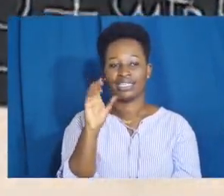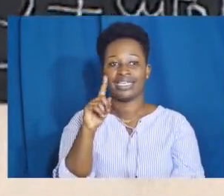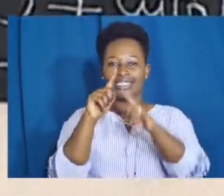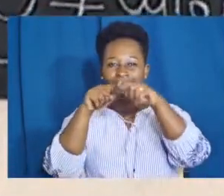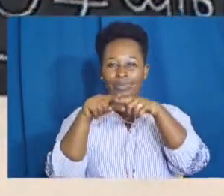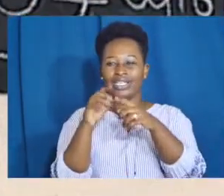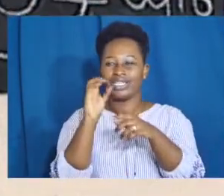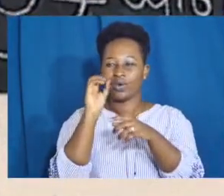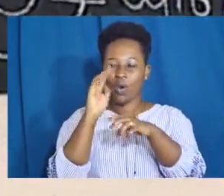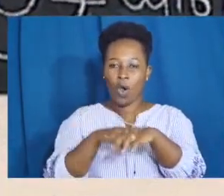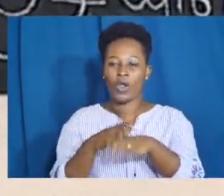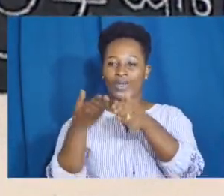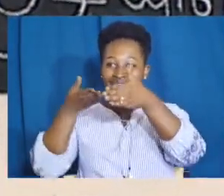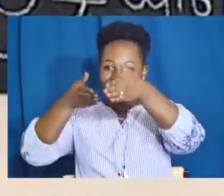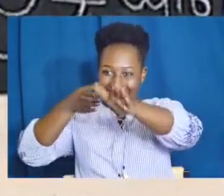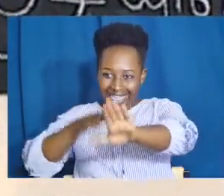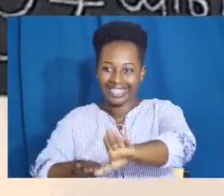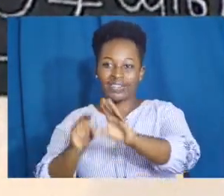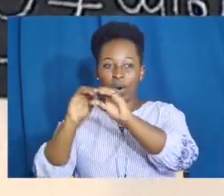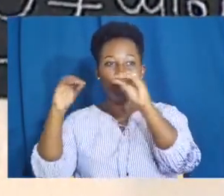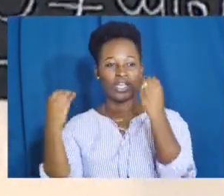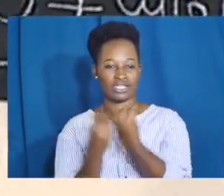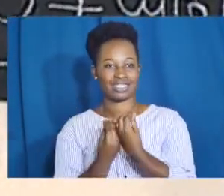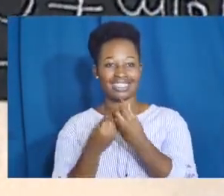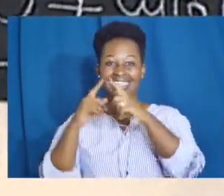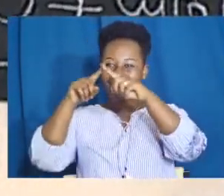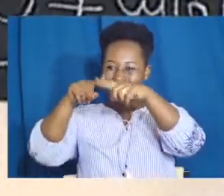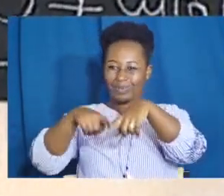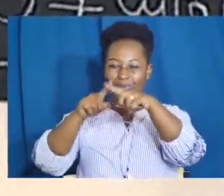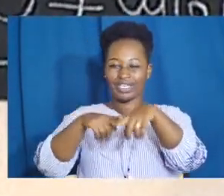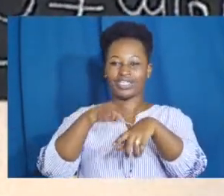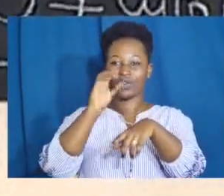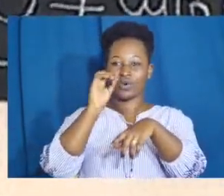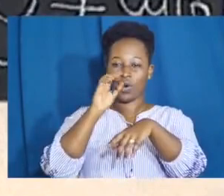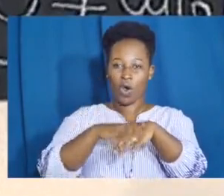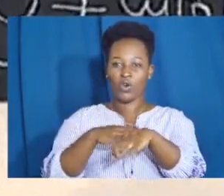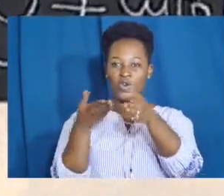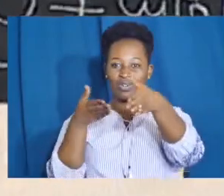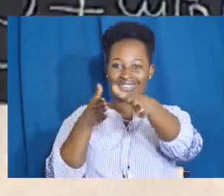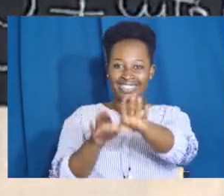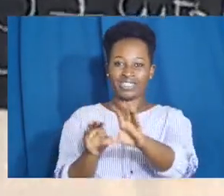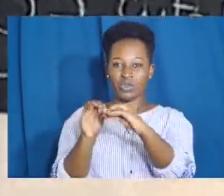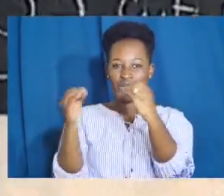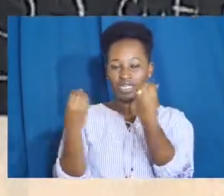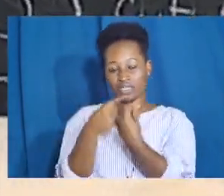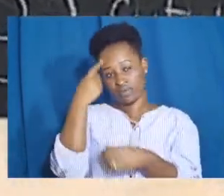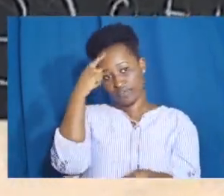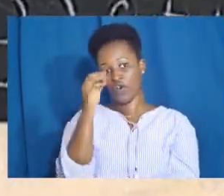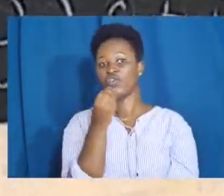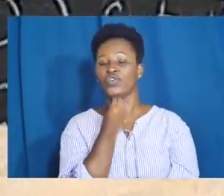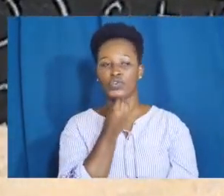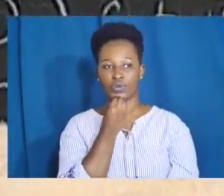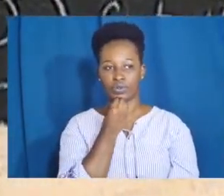food. Saprophytic means depending on dead organisms for food. And others